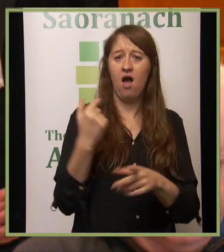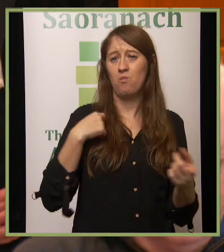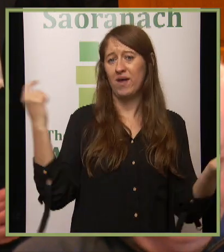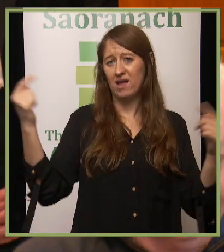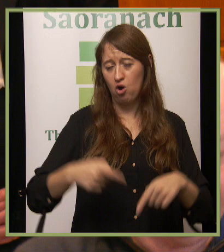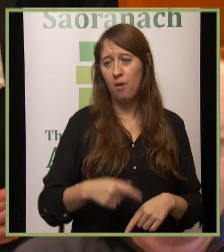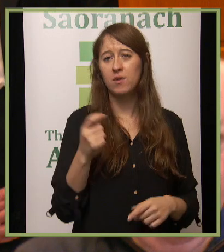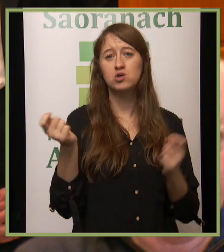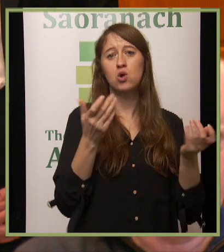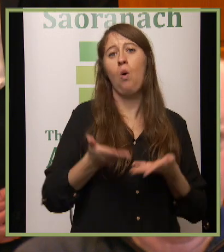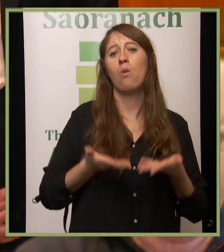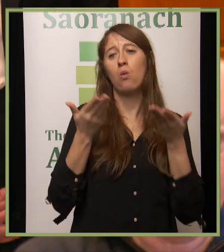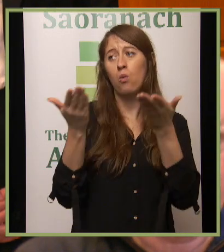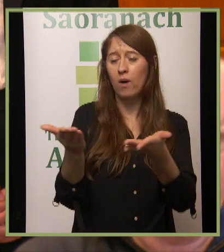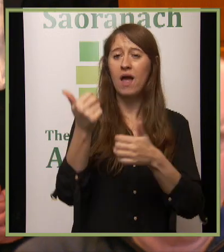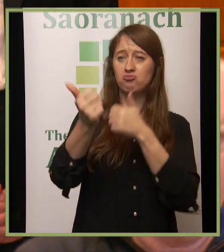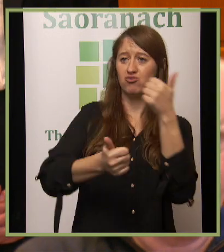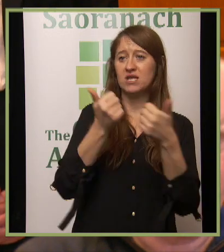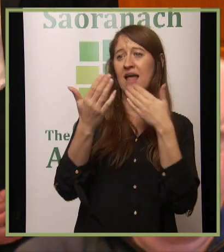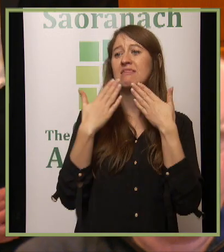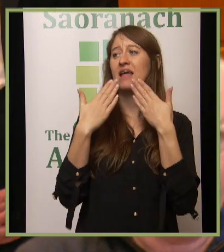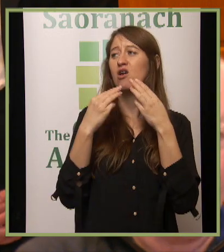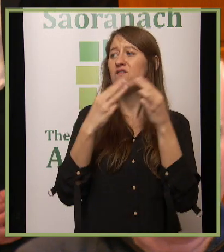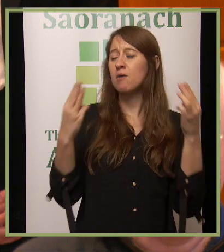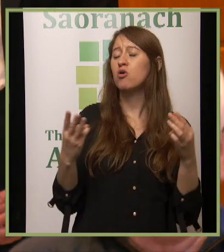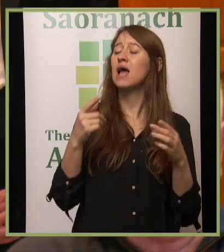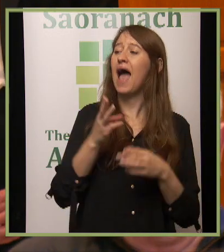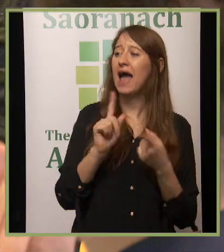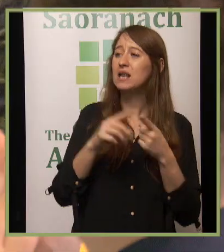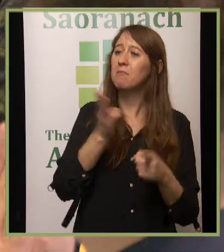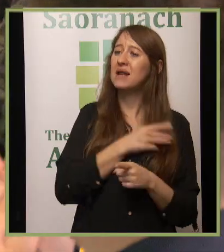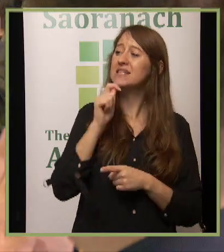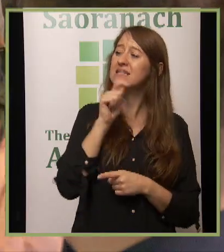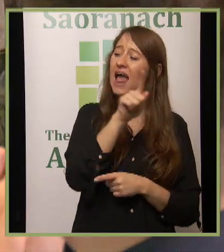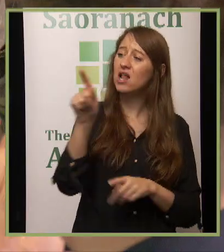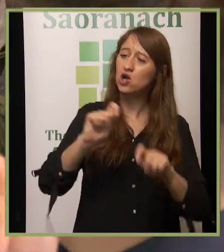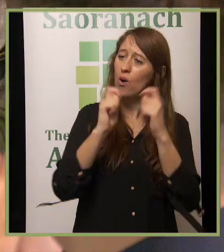on that appreciation, Matt and Karine, to all of your team from all of us. Thank you.